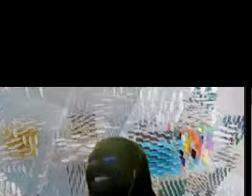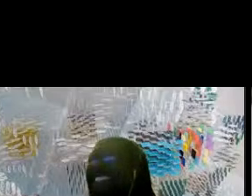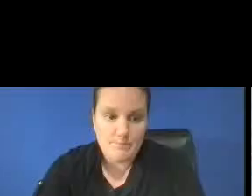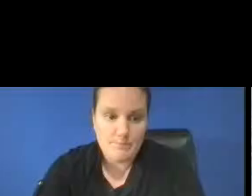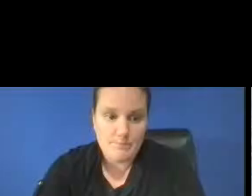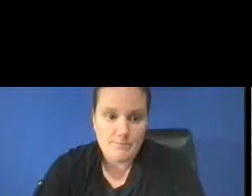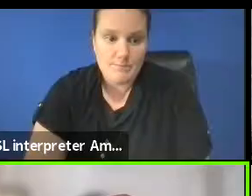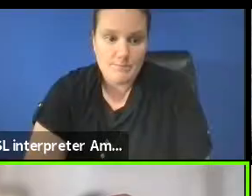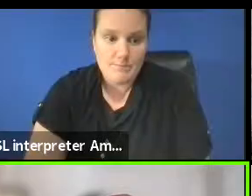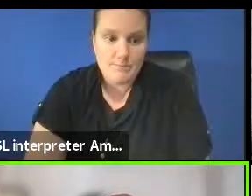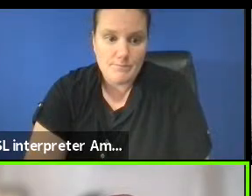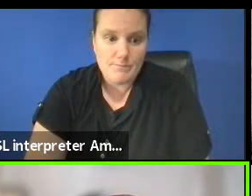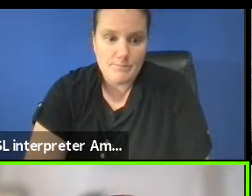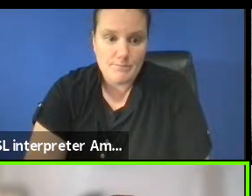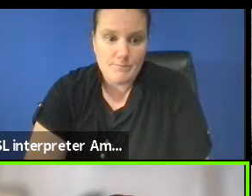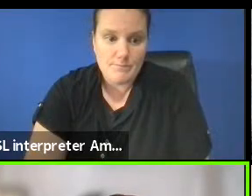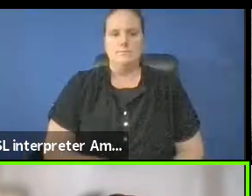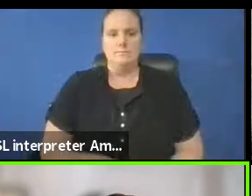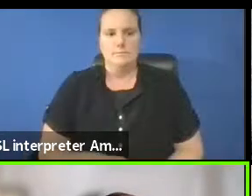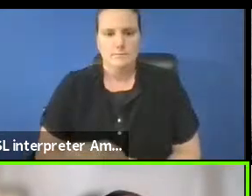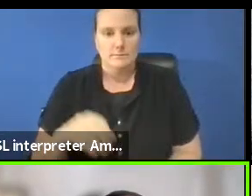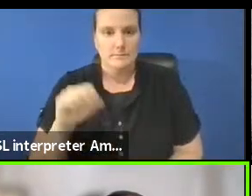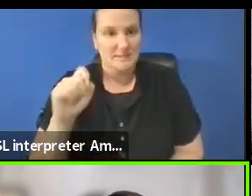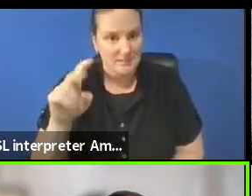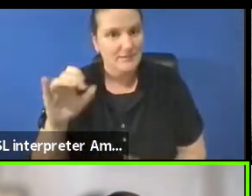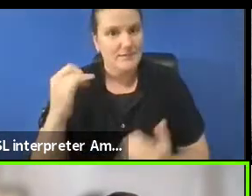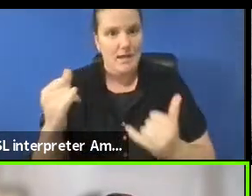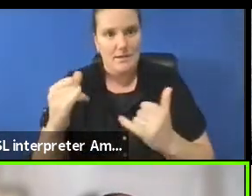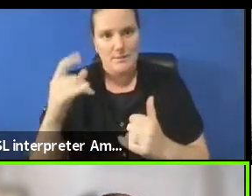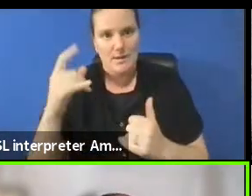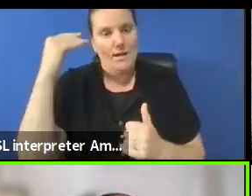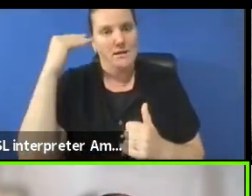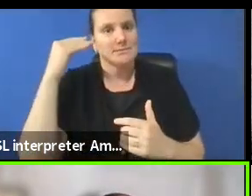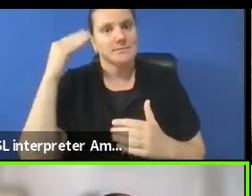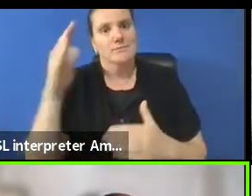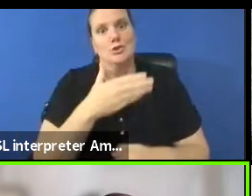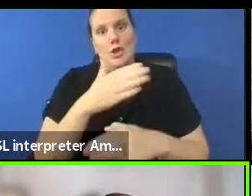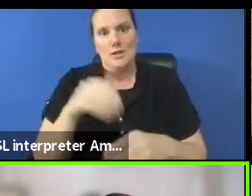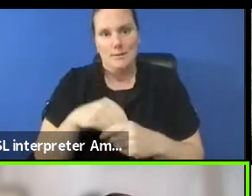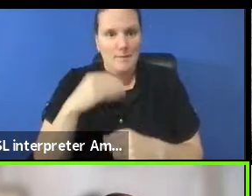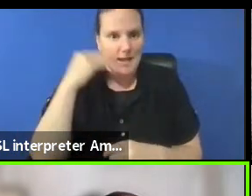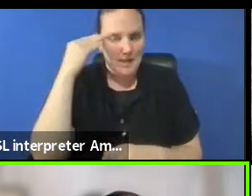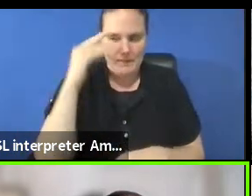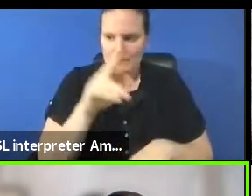Steve, now I'm going to have that song stuck in my head, though, of course. So.